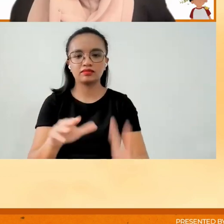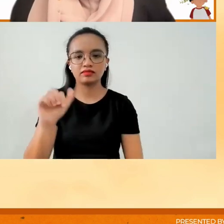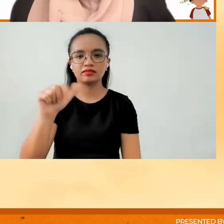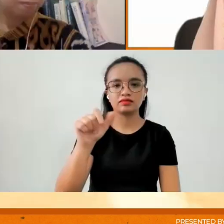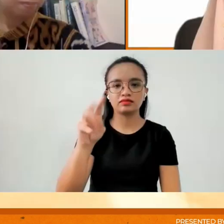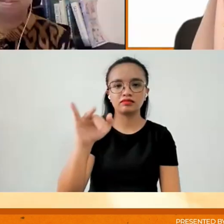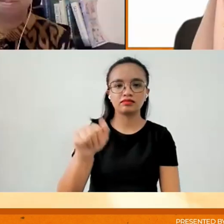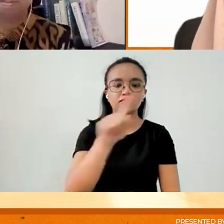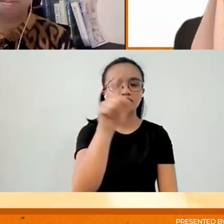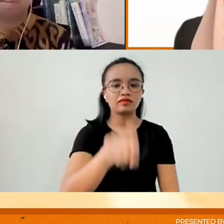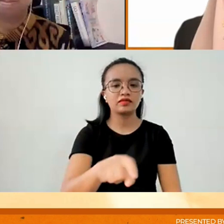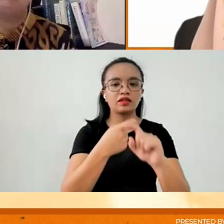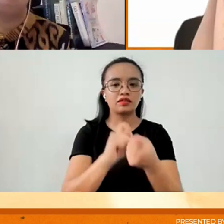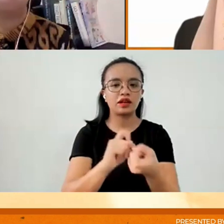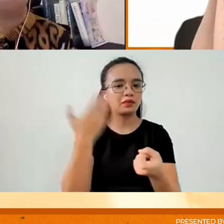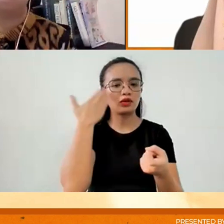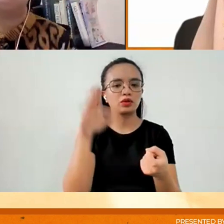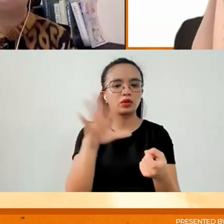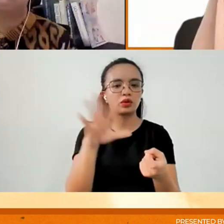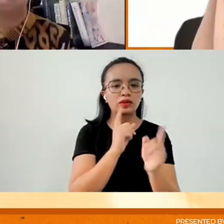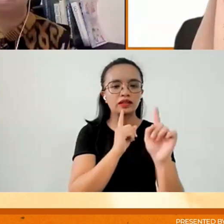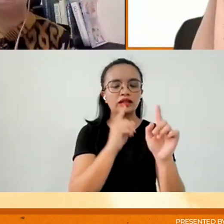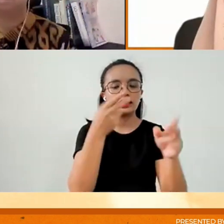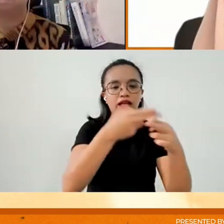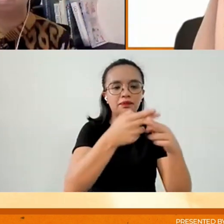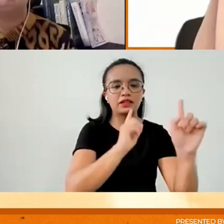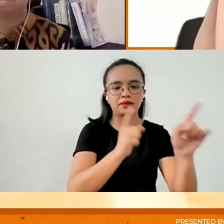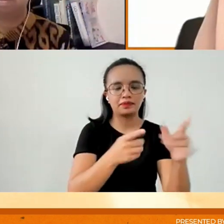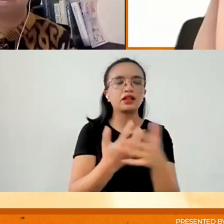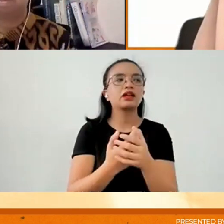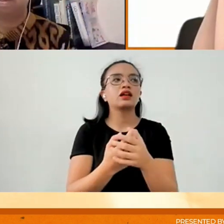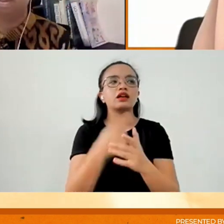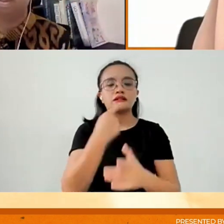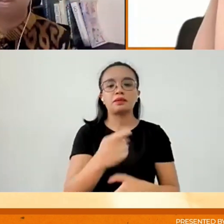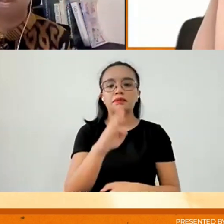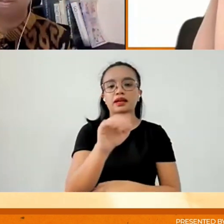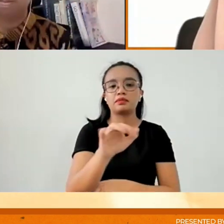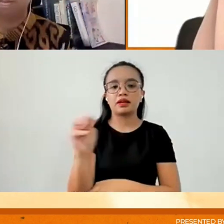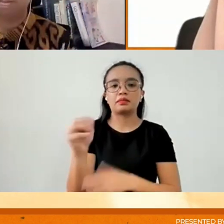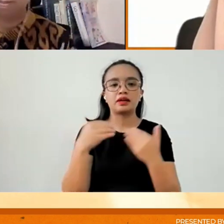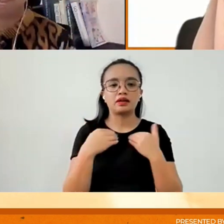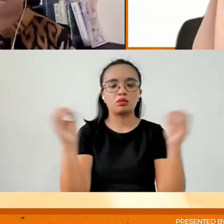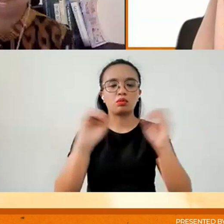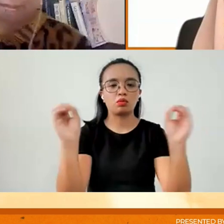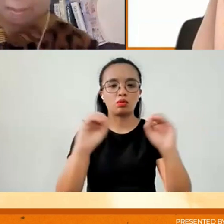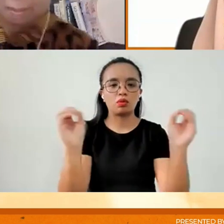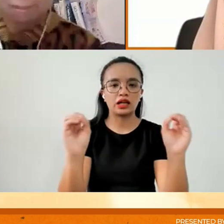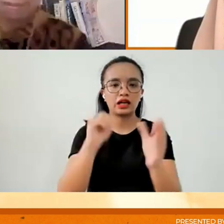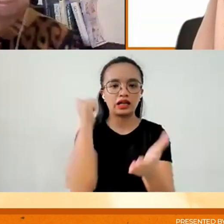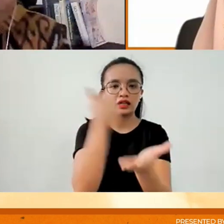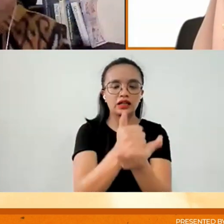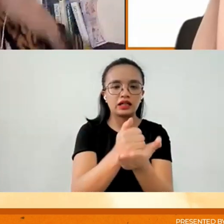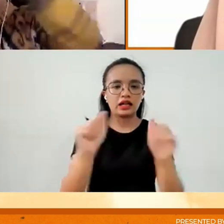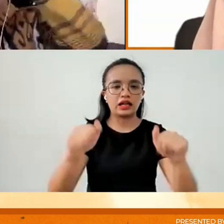the question is from an anonymous attendee. They said the BARM is said to have no accredited adoption